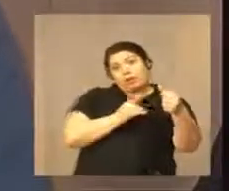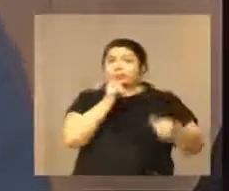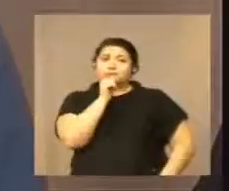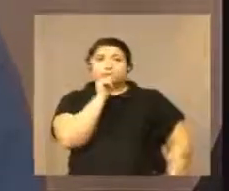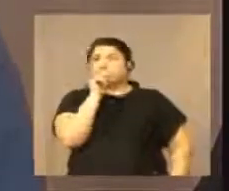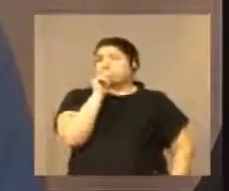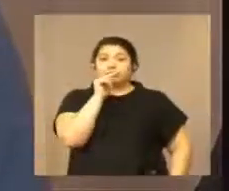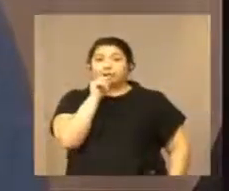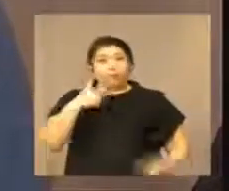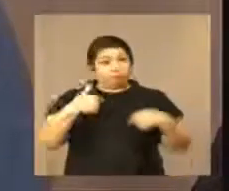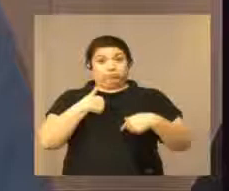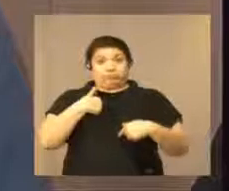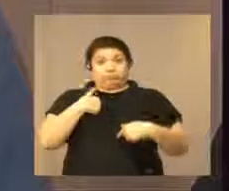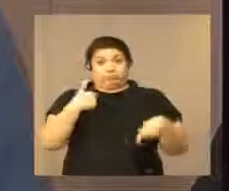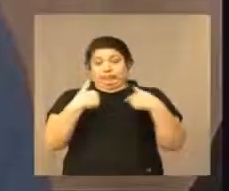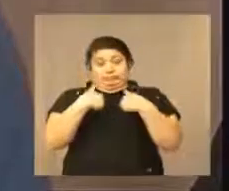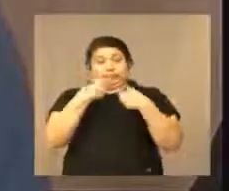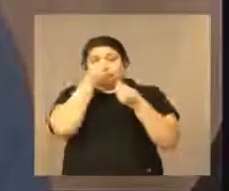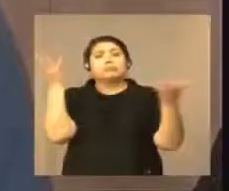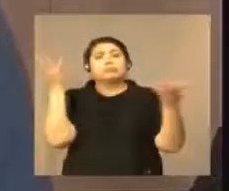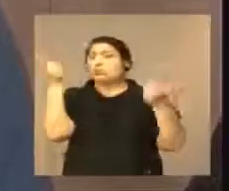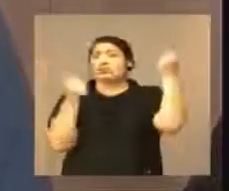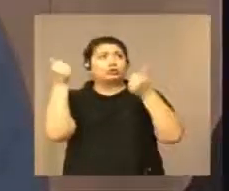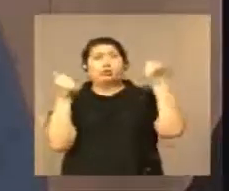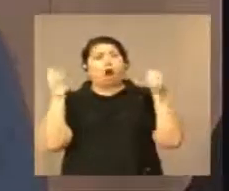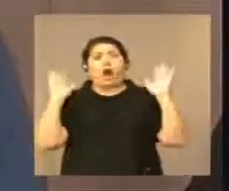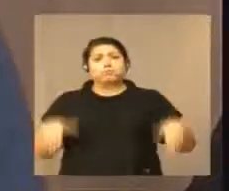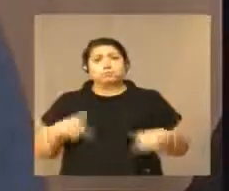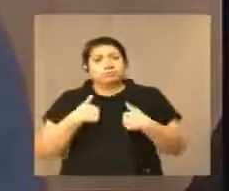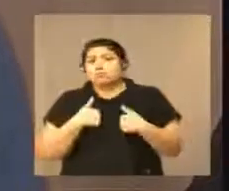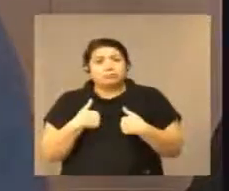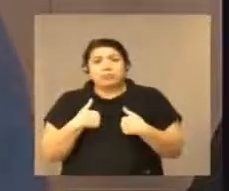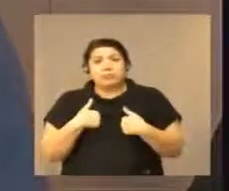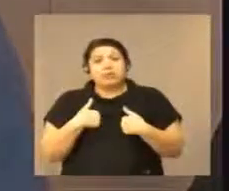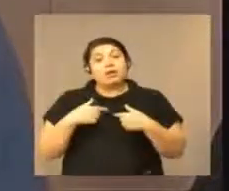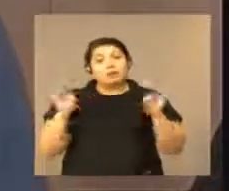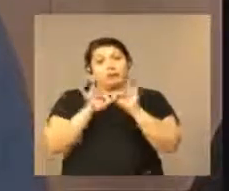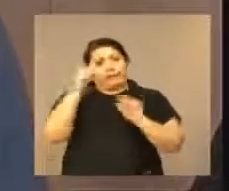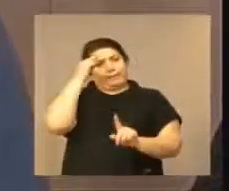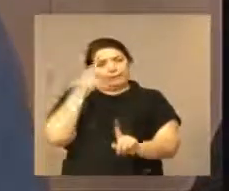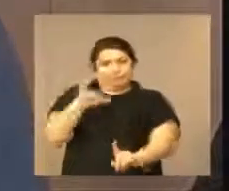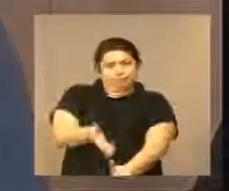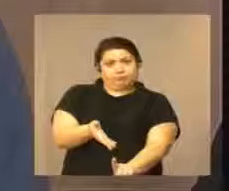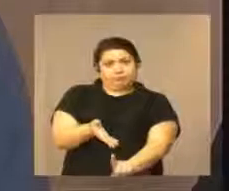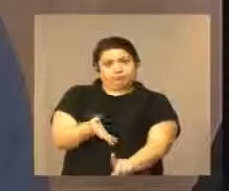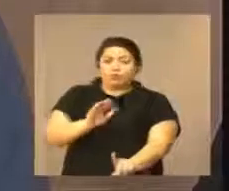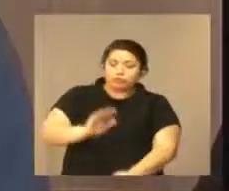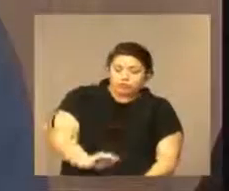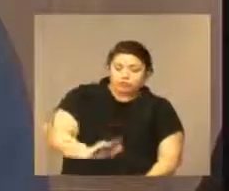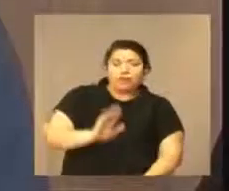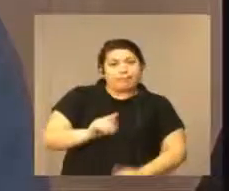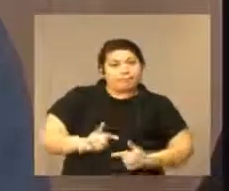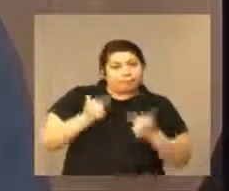I really don't care who pays for it. But if it's going to improve the life of that child with